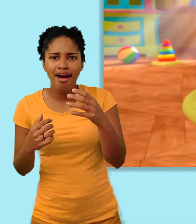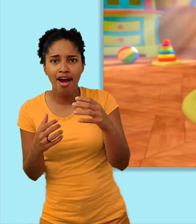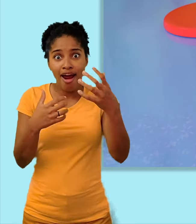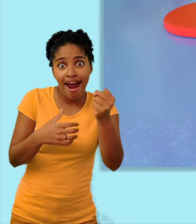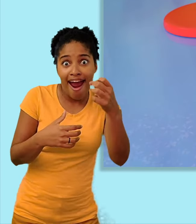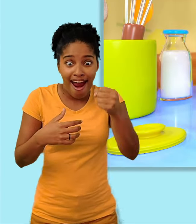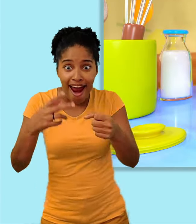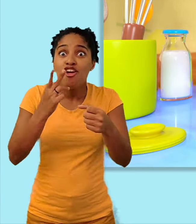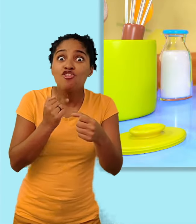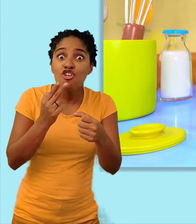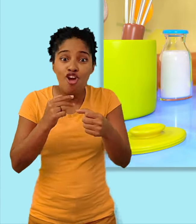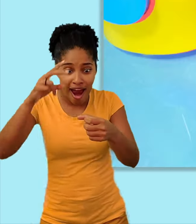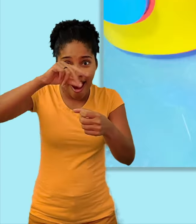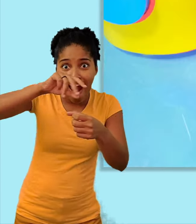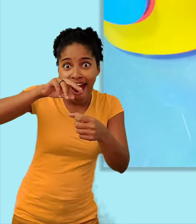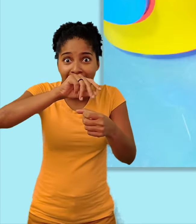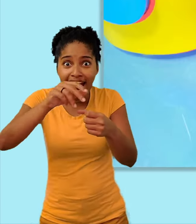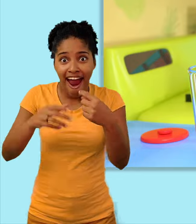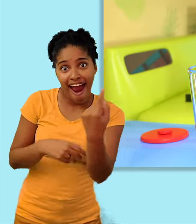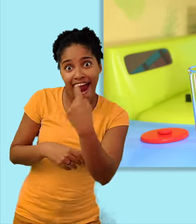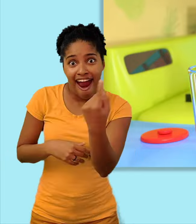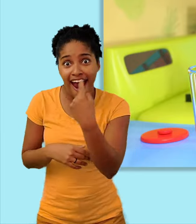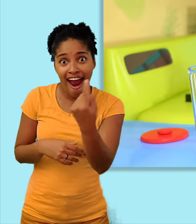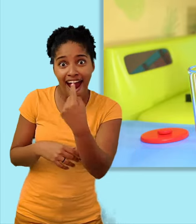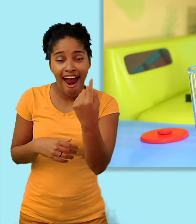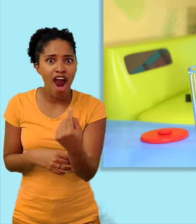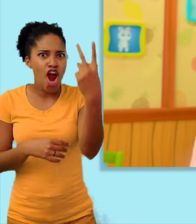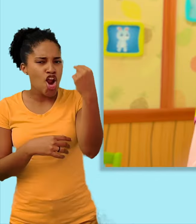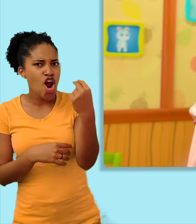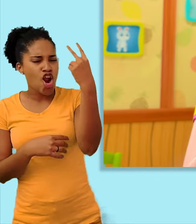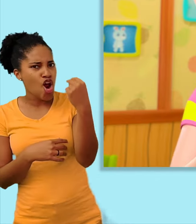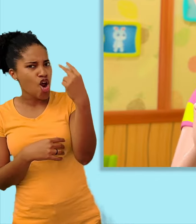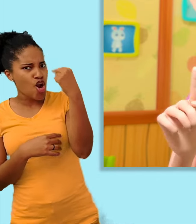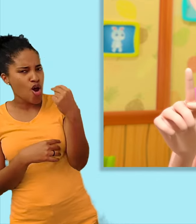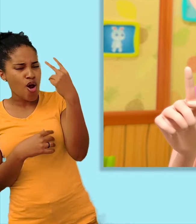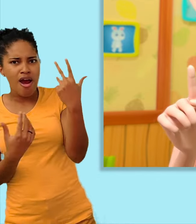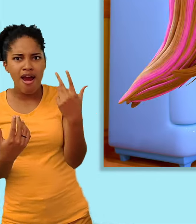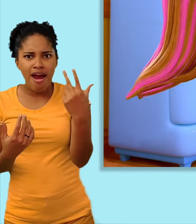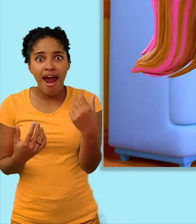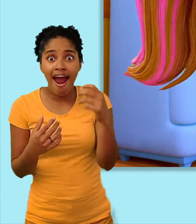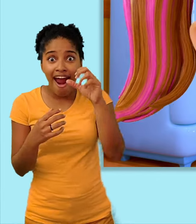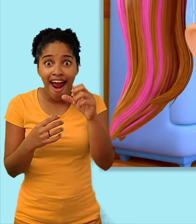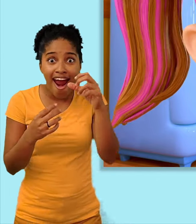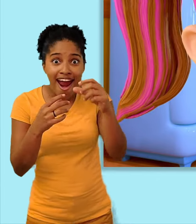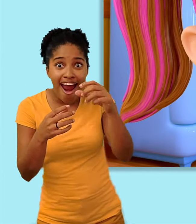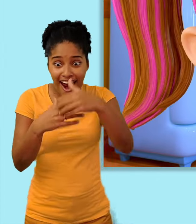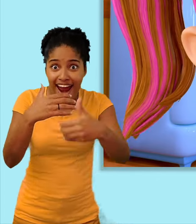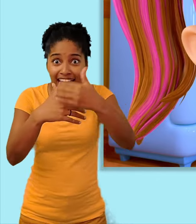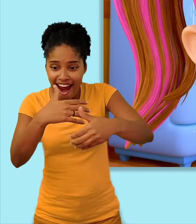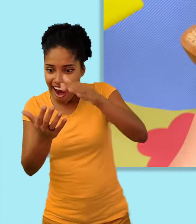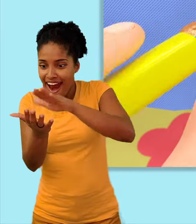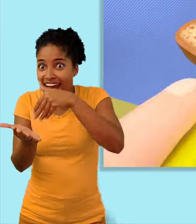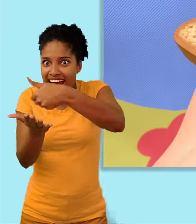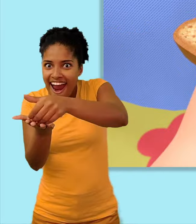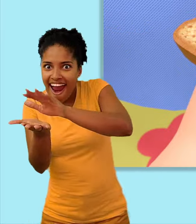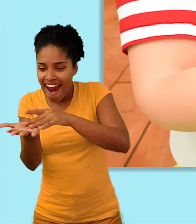Take some milk and put some sugar. Put it in the blender and... No, no, no. Take a slice of bread.